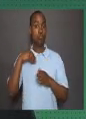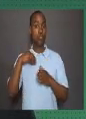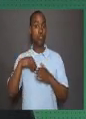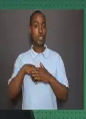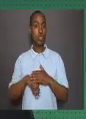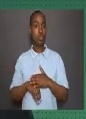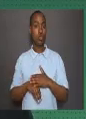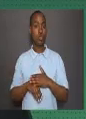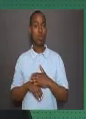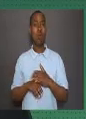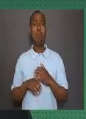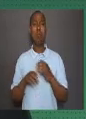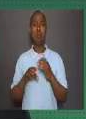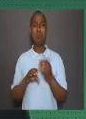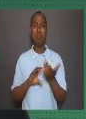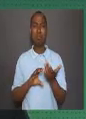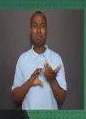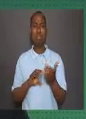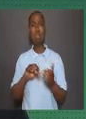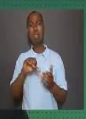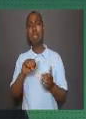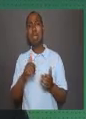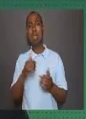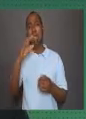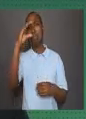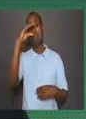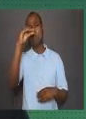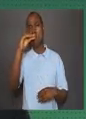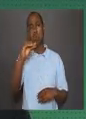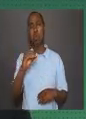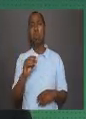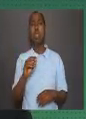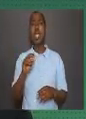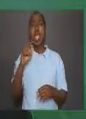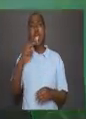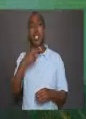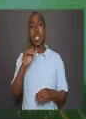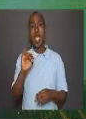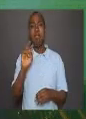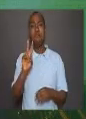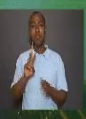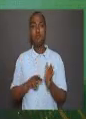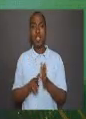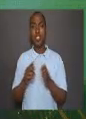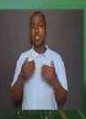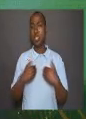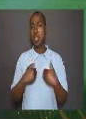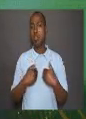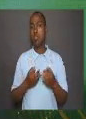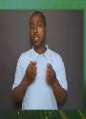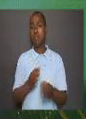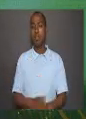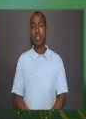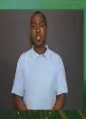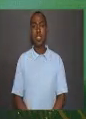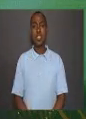bodily fluids from another person who has the virus. The bodily